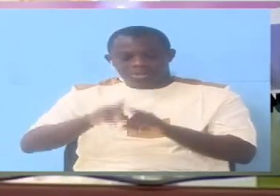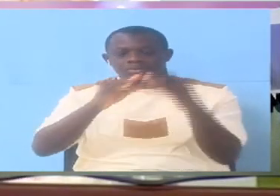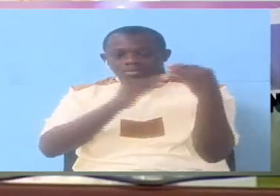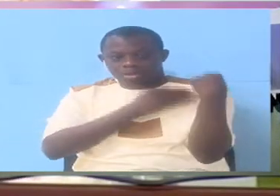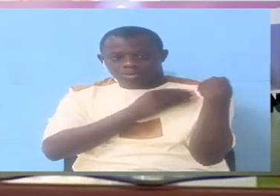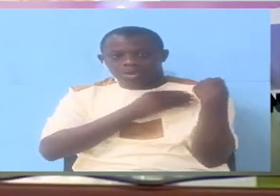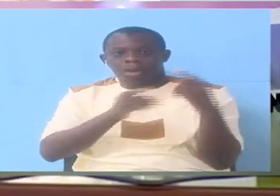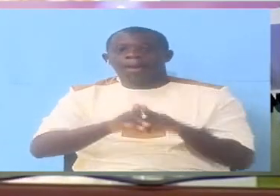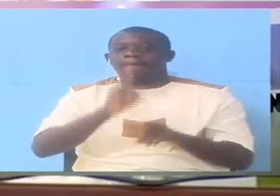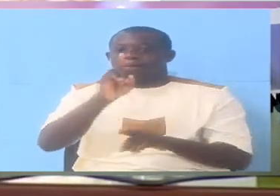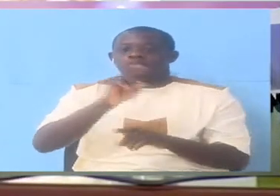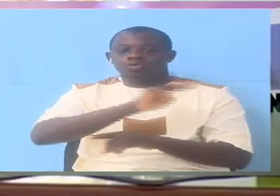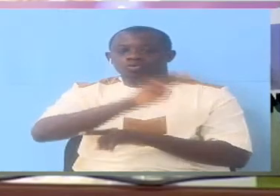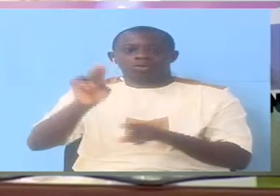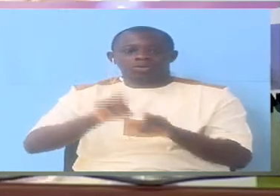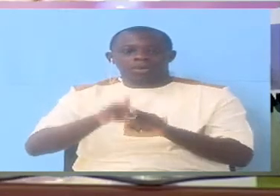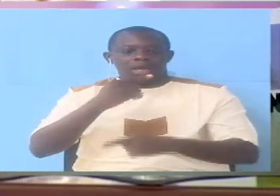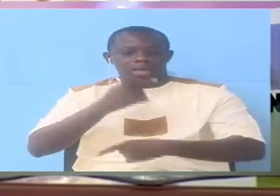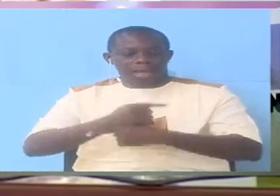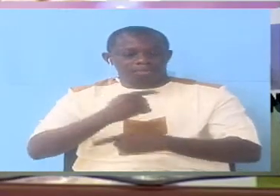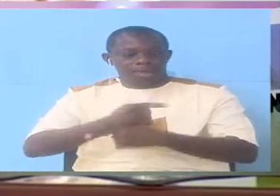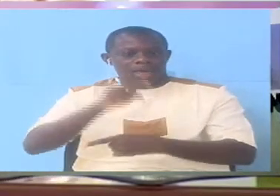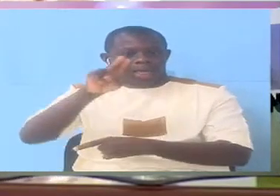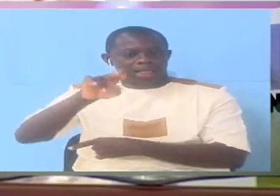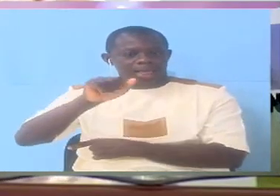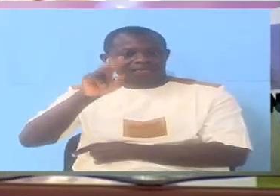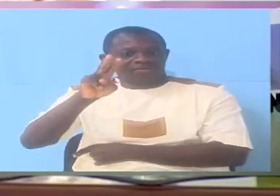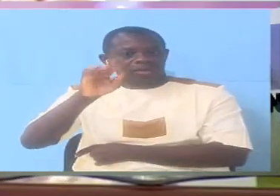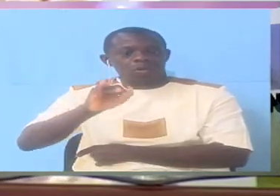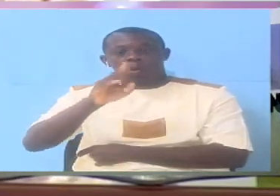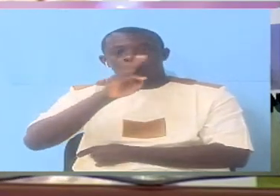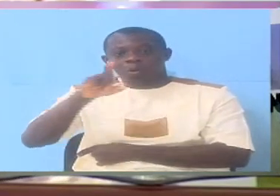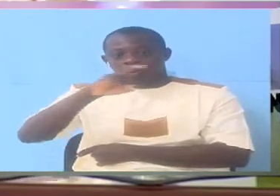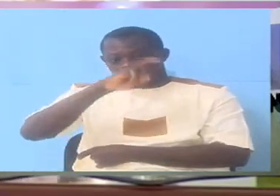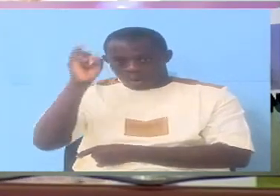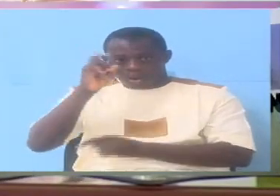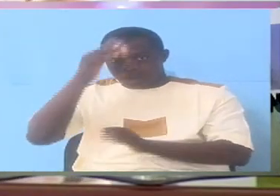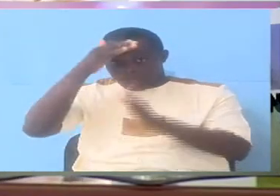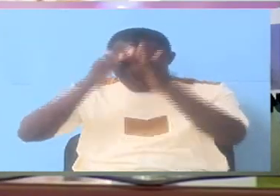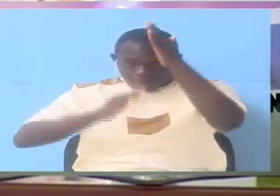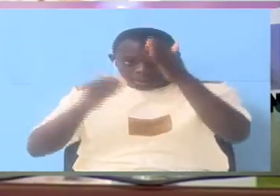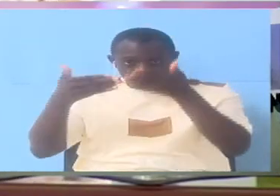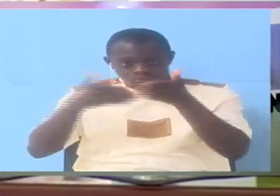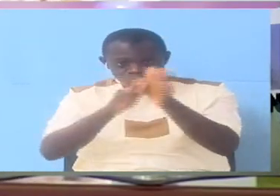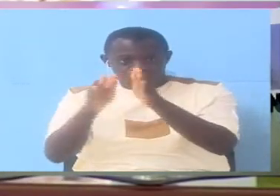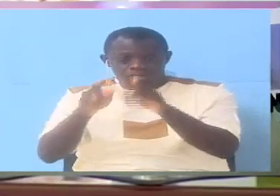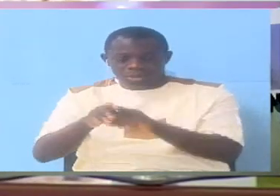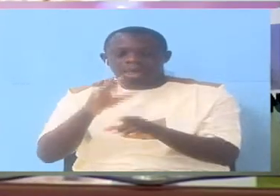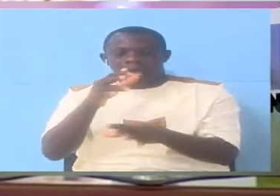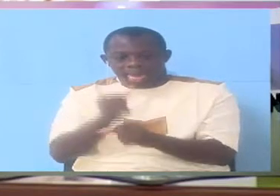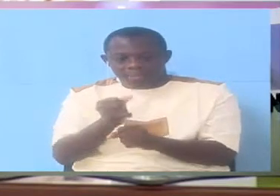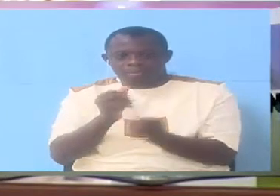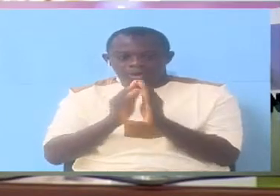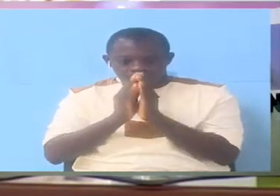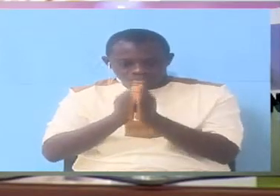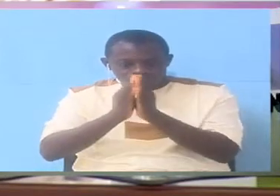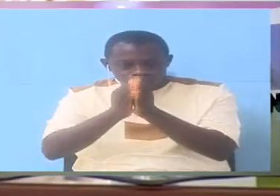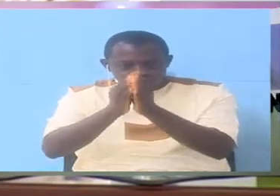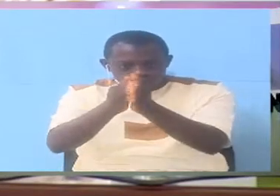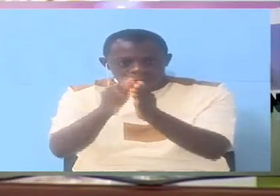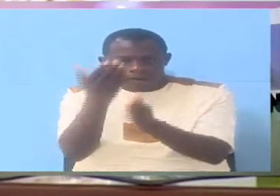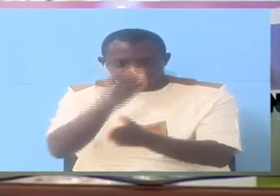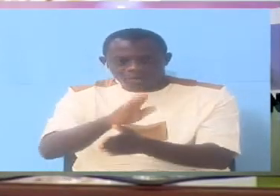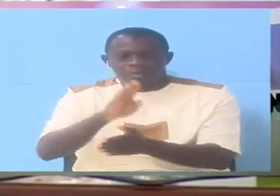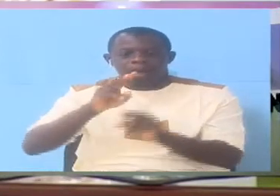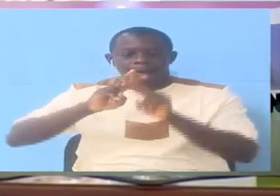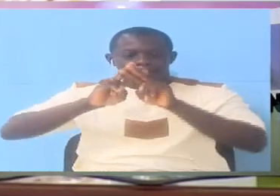Navy ferried them from Bara to Banjul. Mané ko nak maa ngi woon ci biir réew mi nag waaye nag li nga xam ne jàppa bi jàppoon